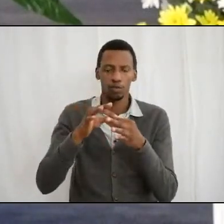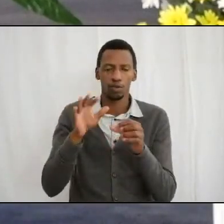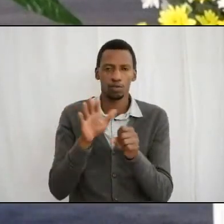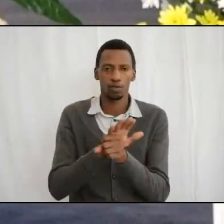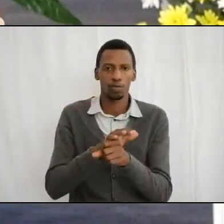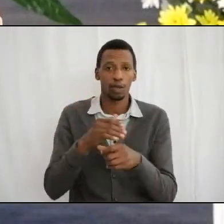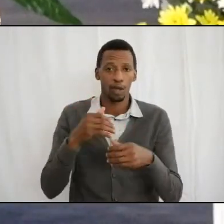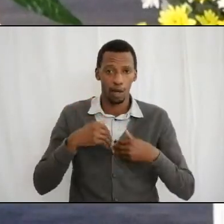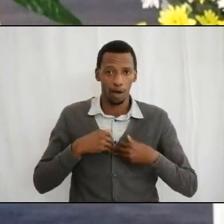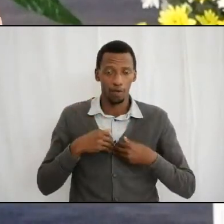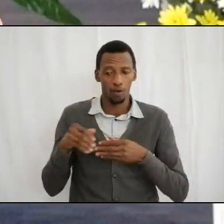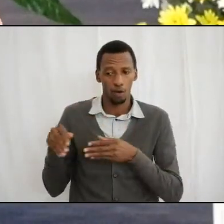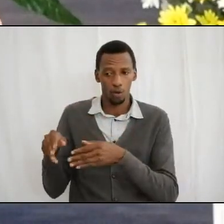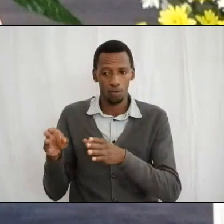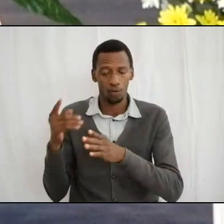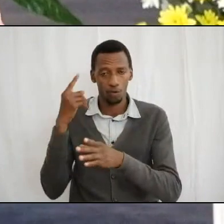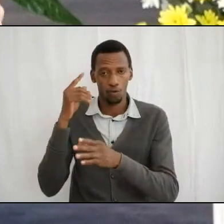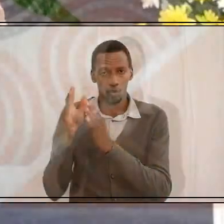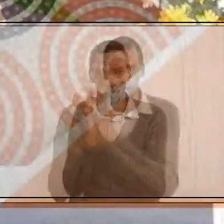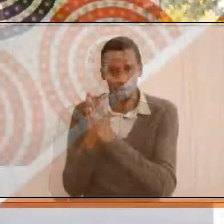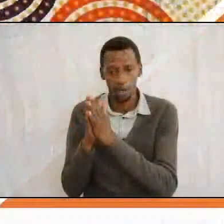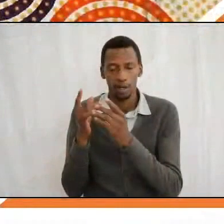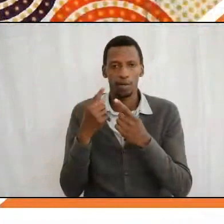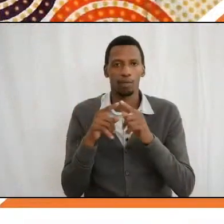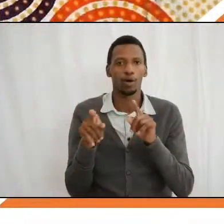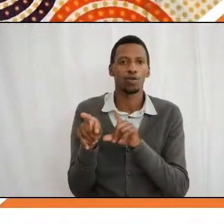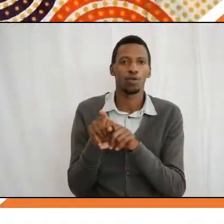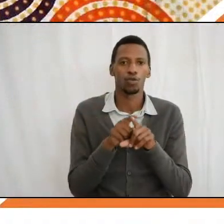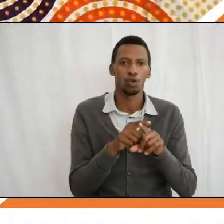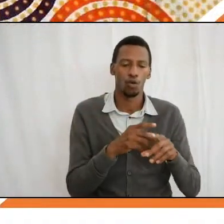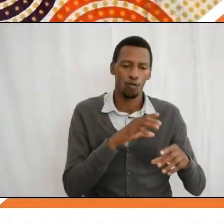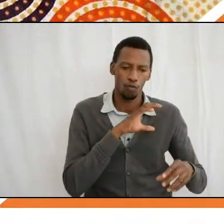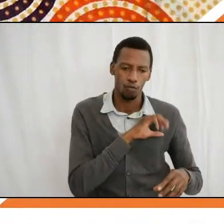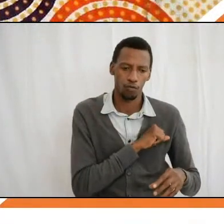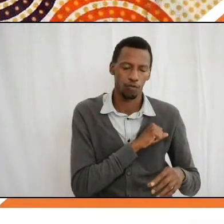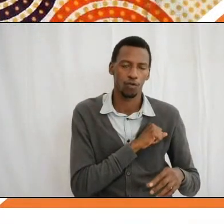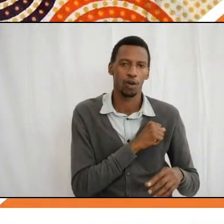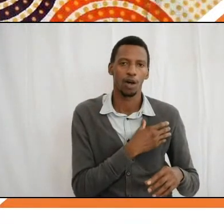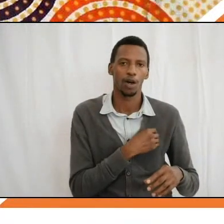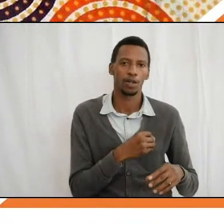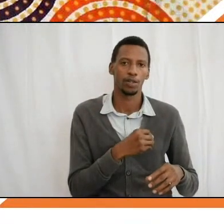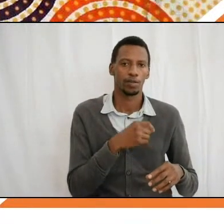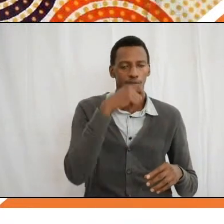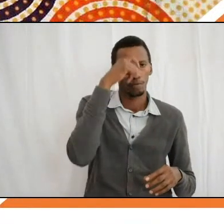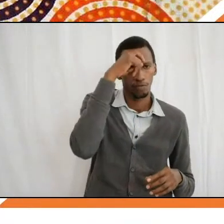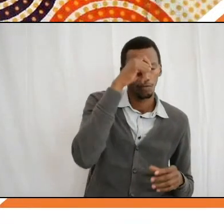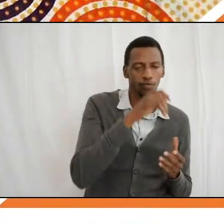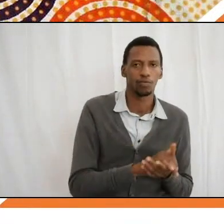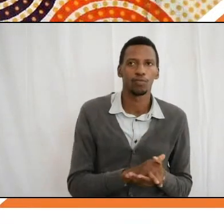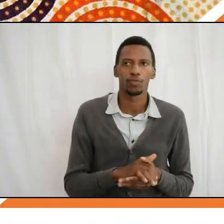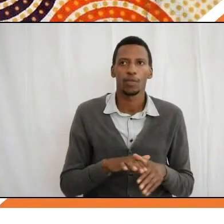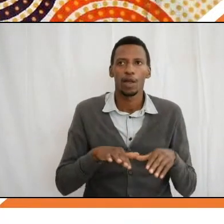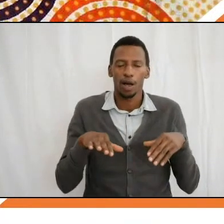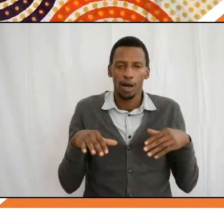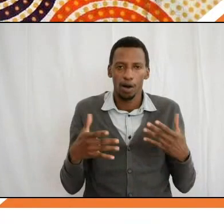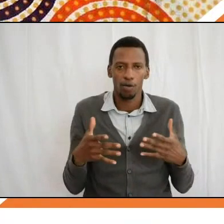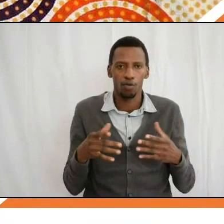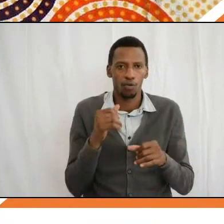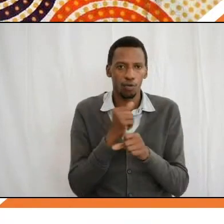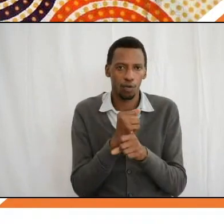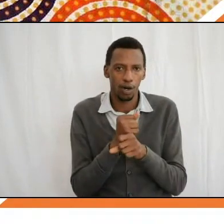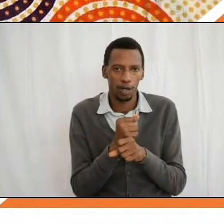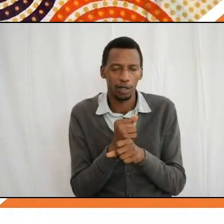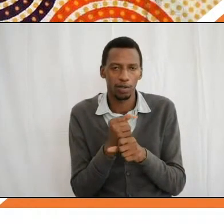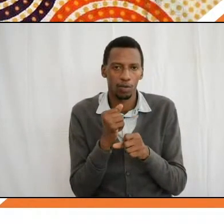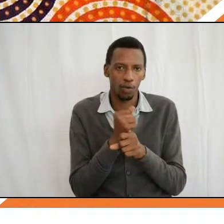role for diligence and fidelity. How many difficulties we encounter and how we hinder the working of providence